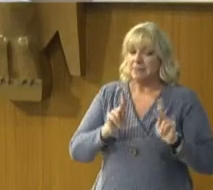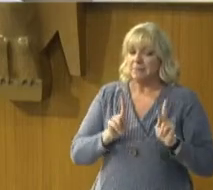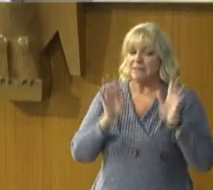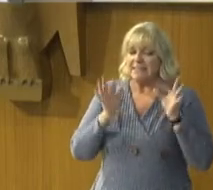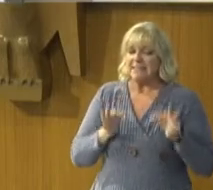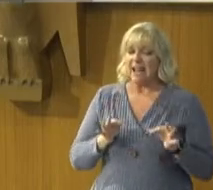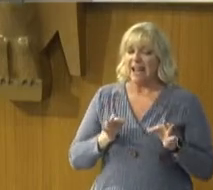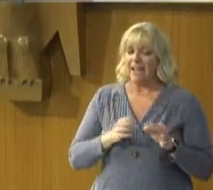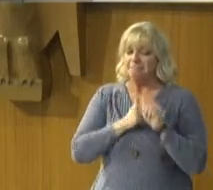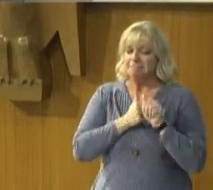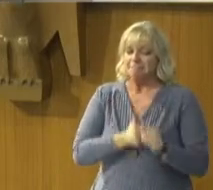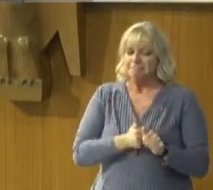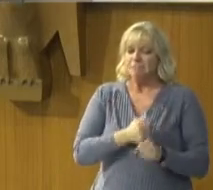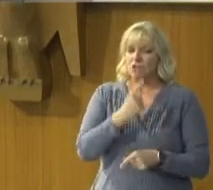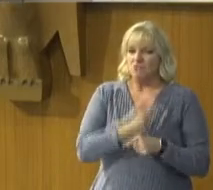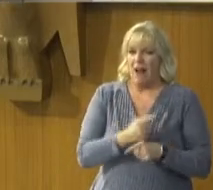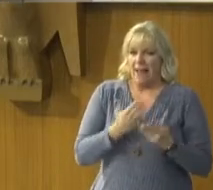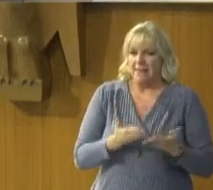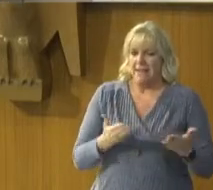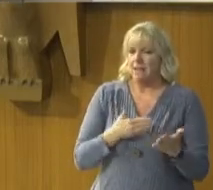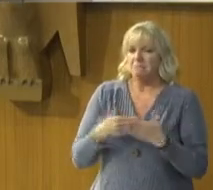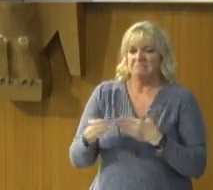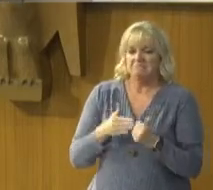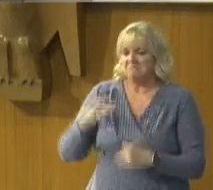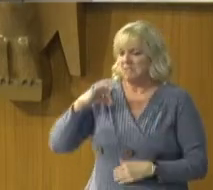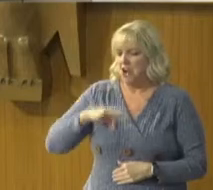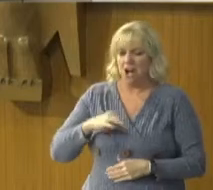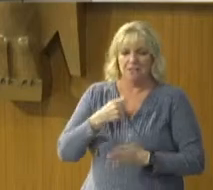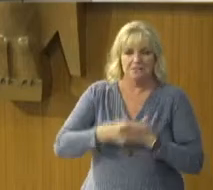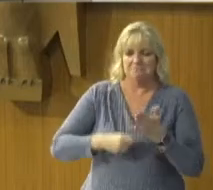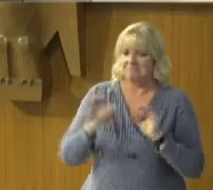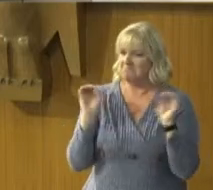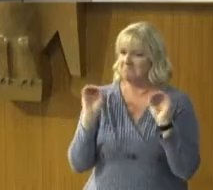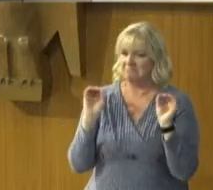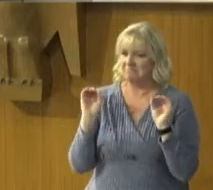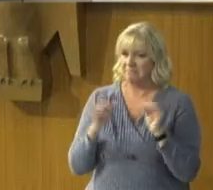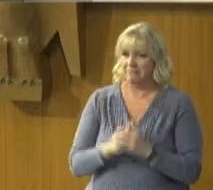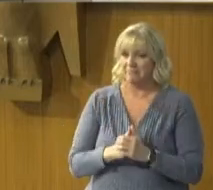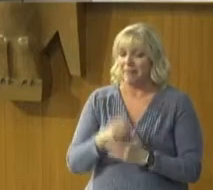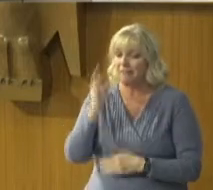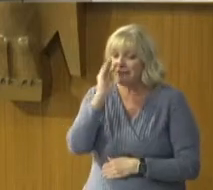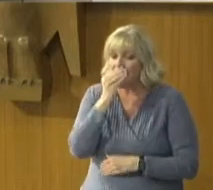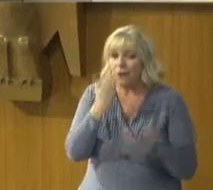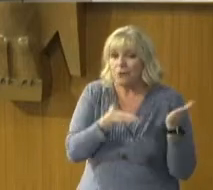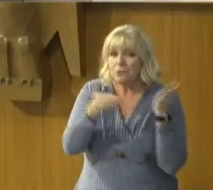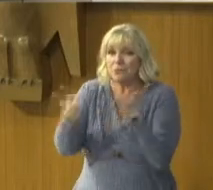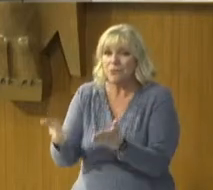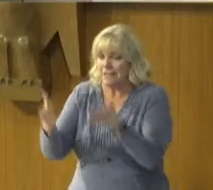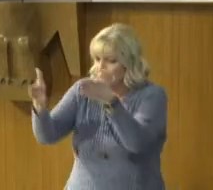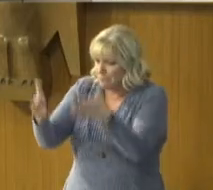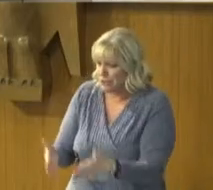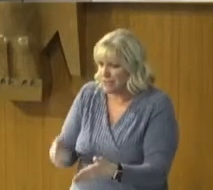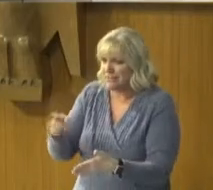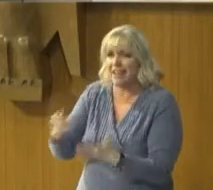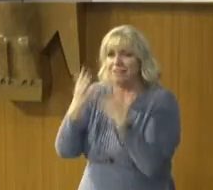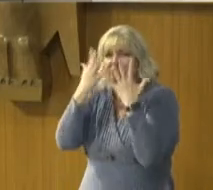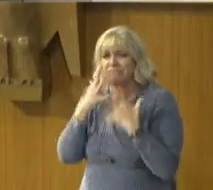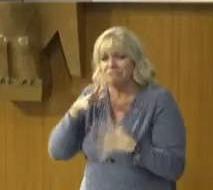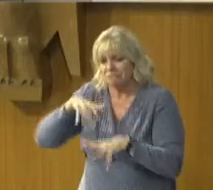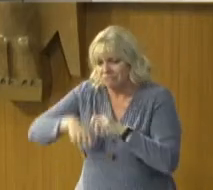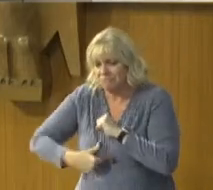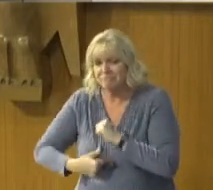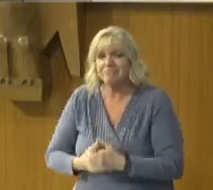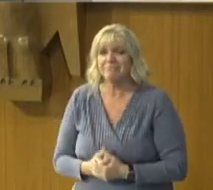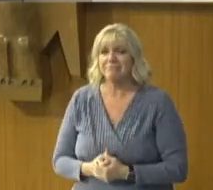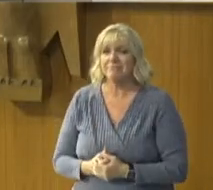no matter the cost or profit. When flowers are delivered to someone who is grieving. When someone in prison